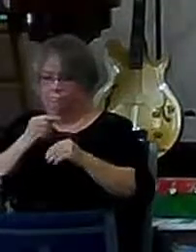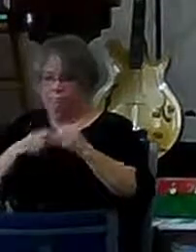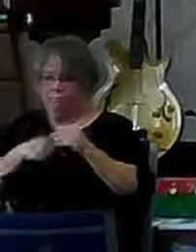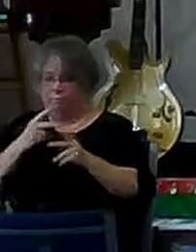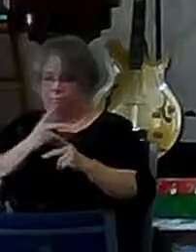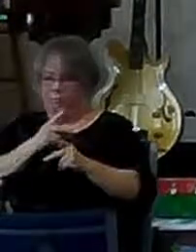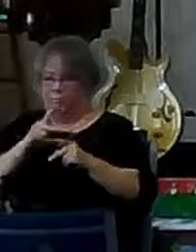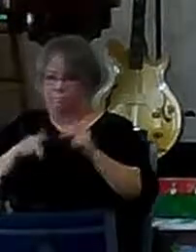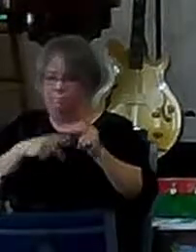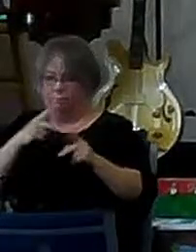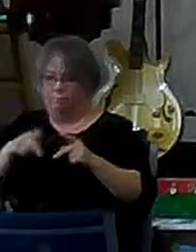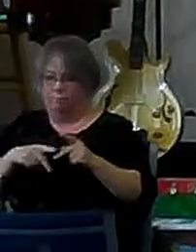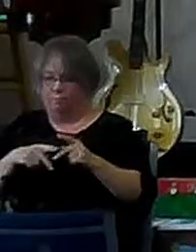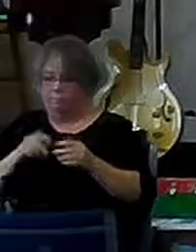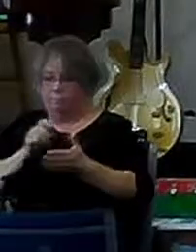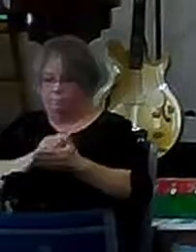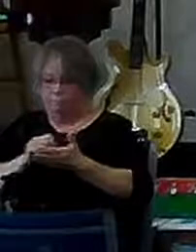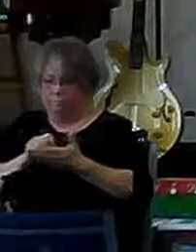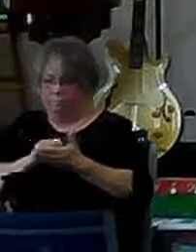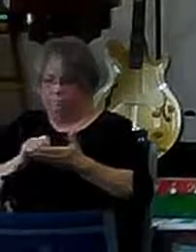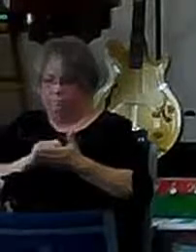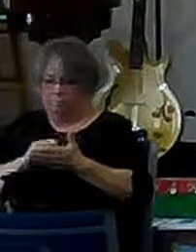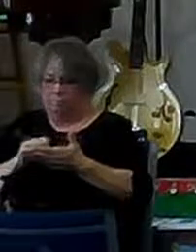his eyes.